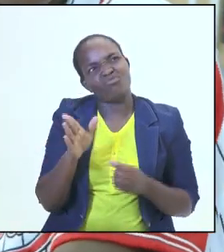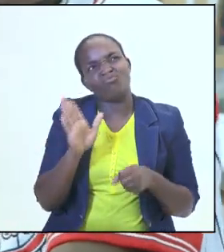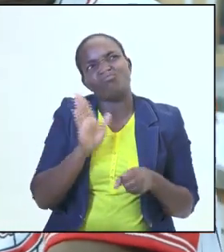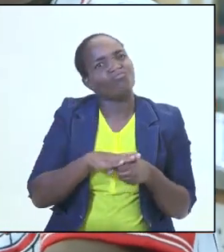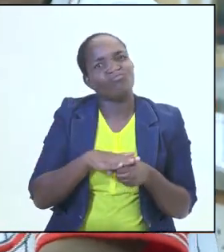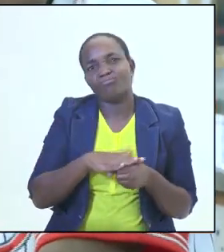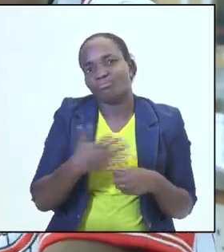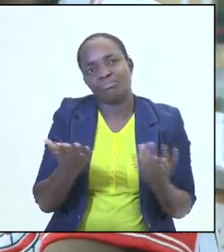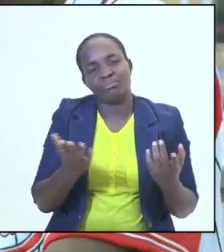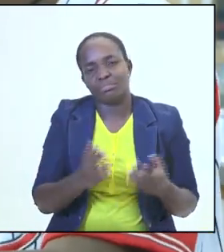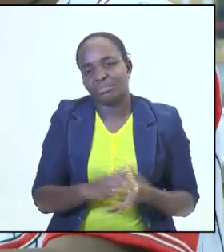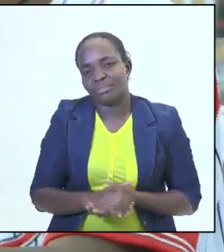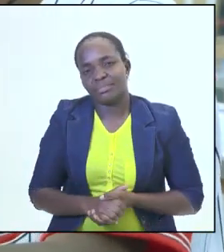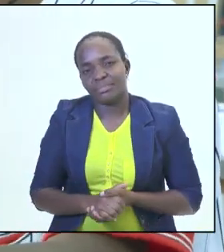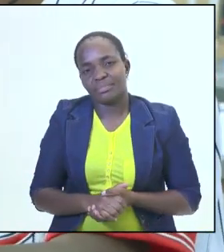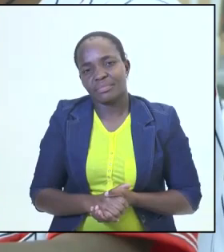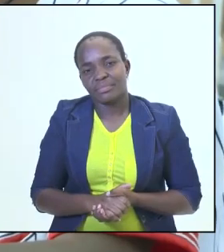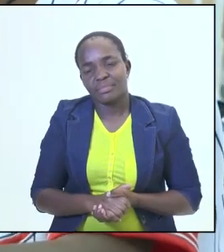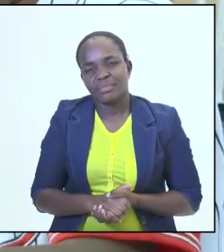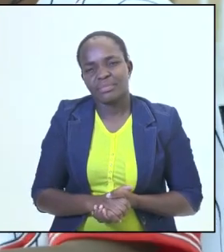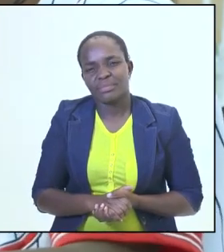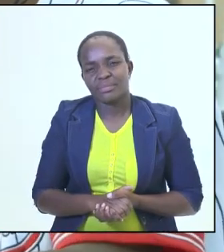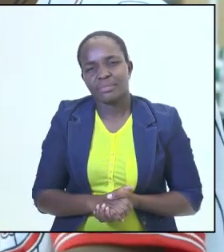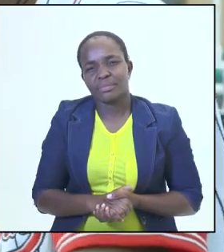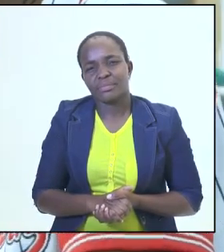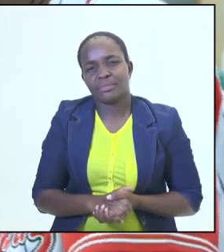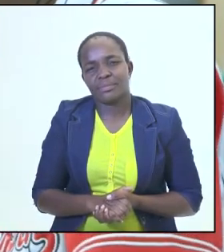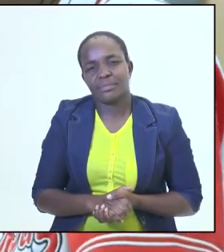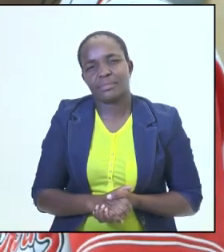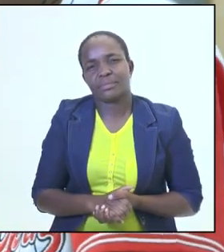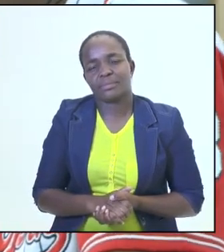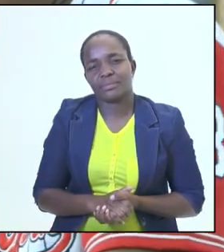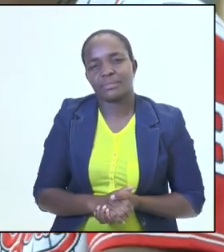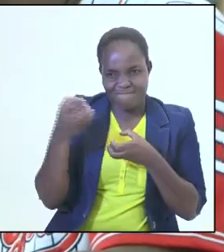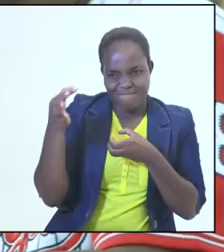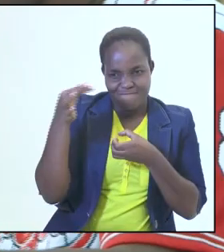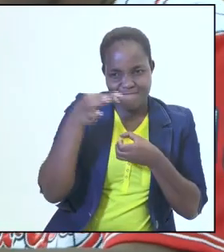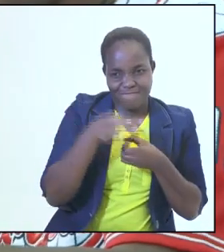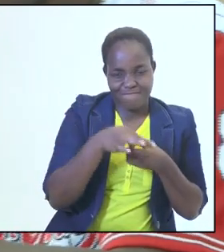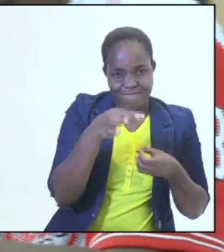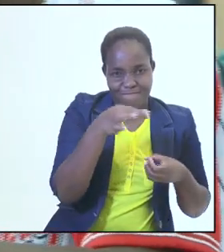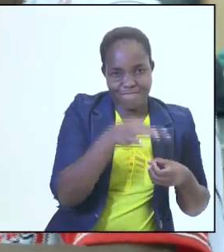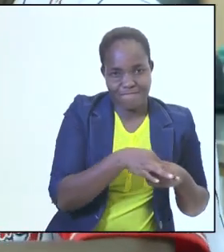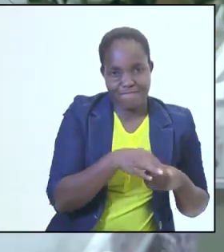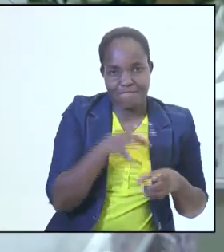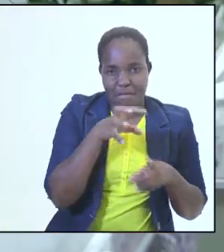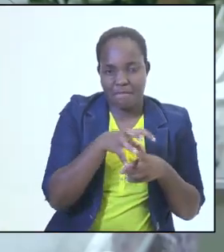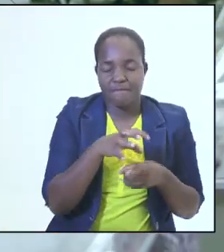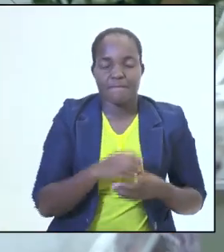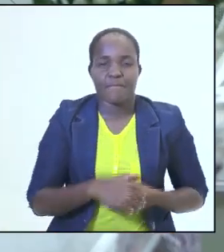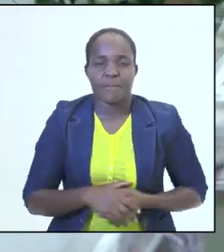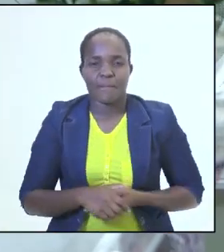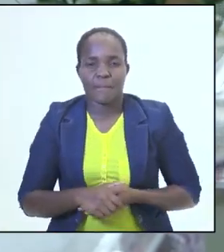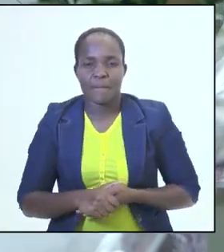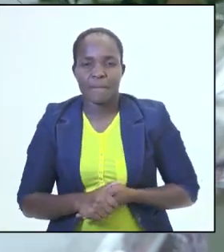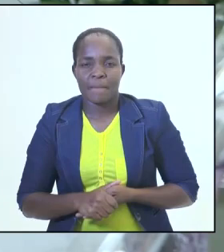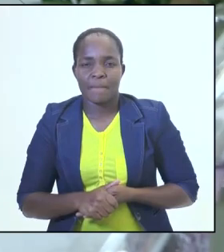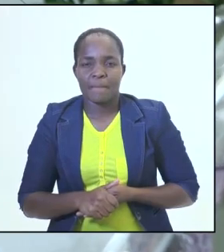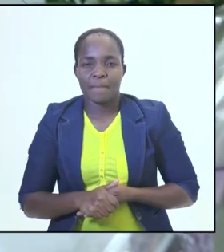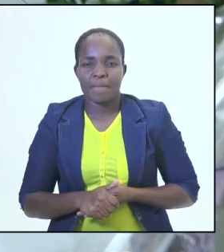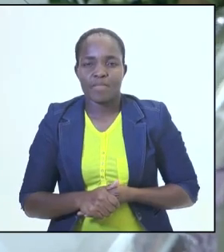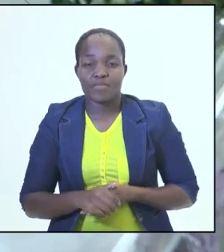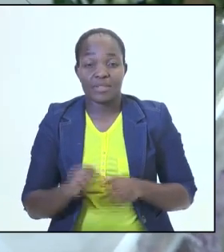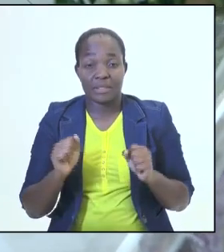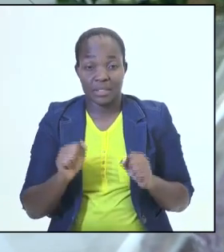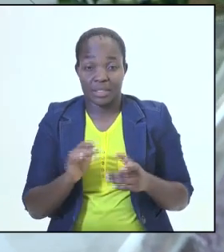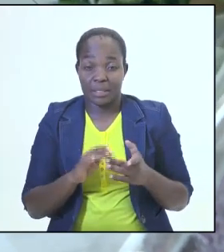mean, and both males and females wear clothes to cover themselves up, right? Yes. So ultimately, it's